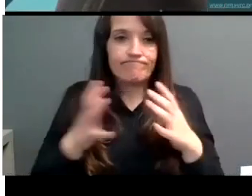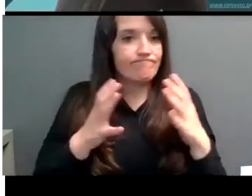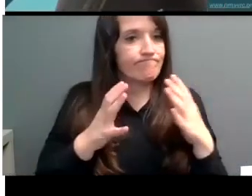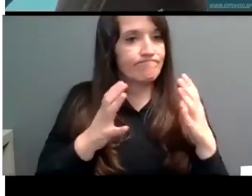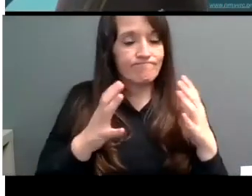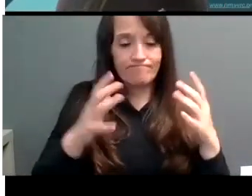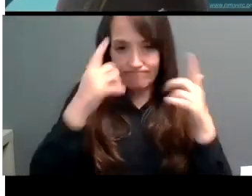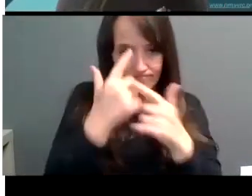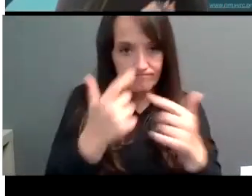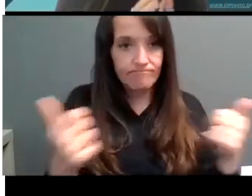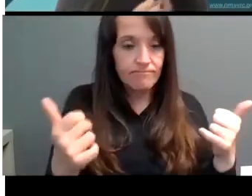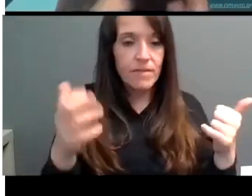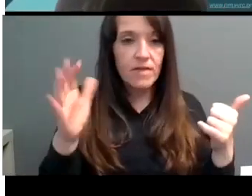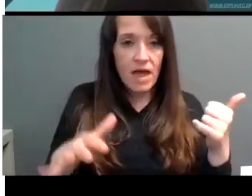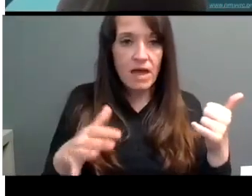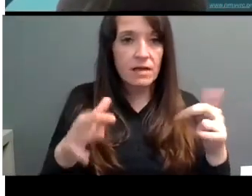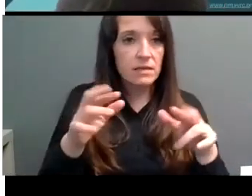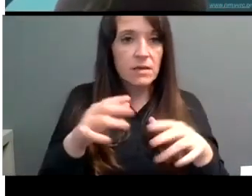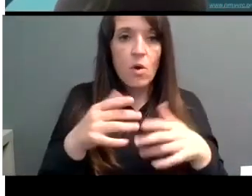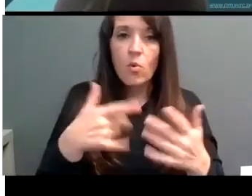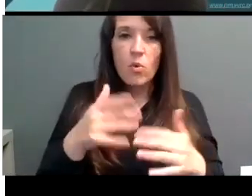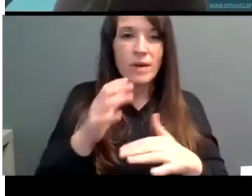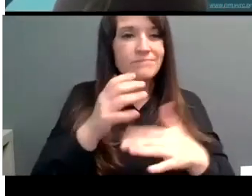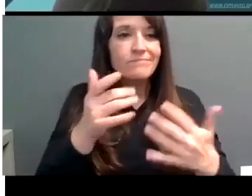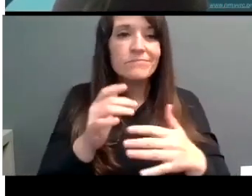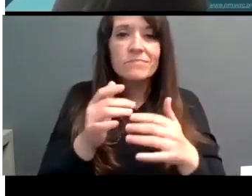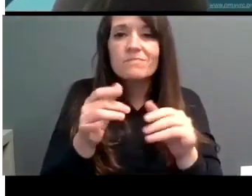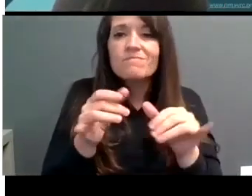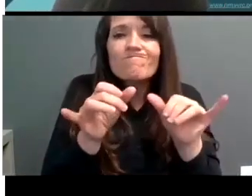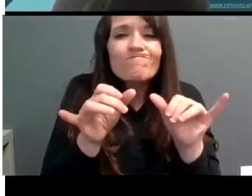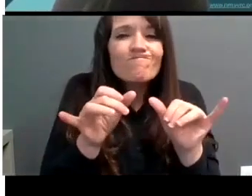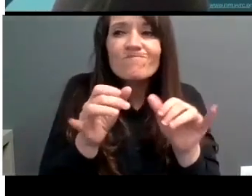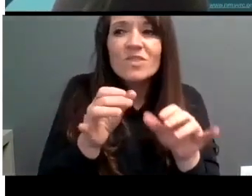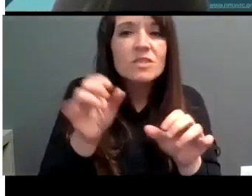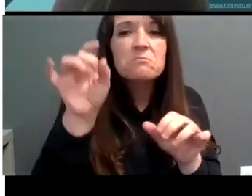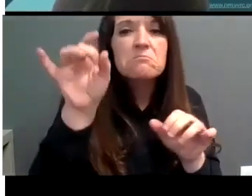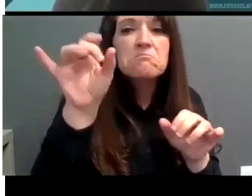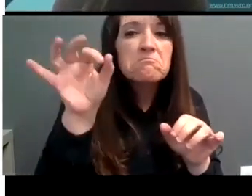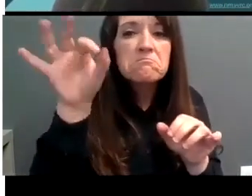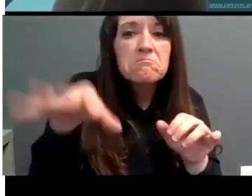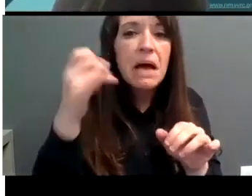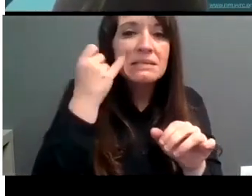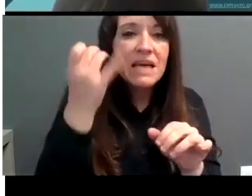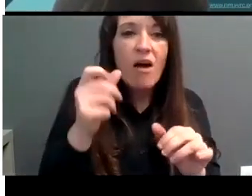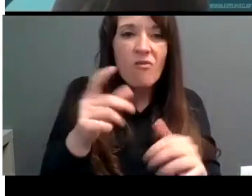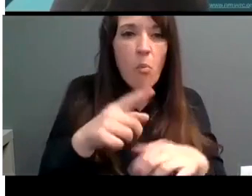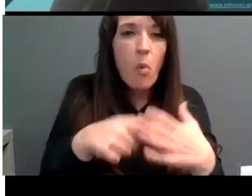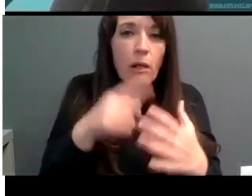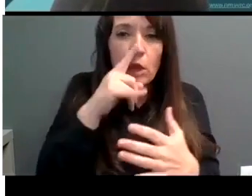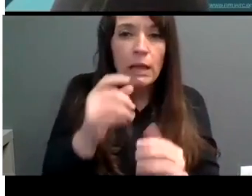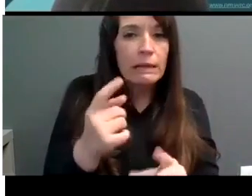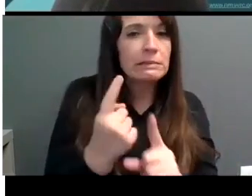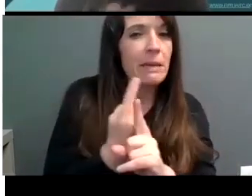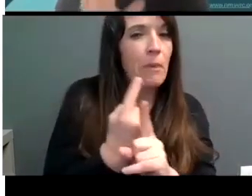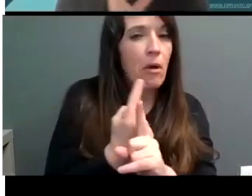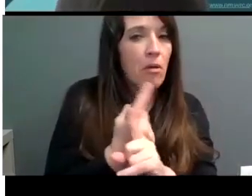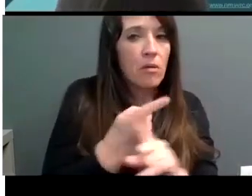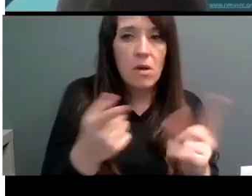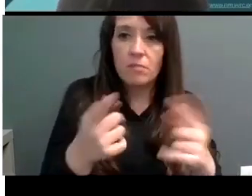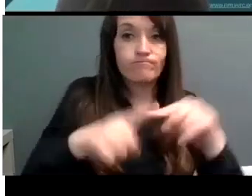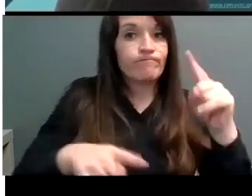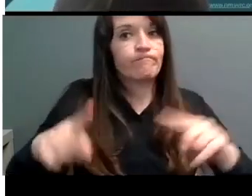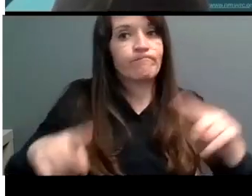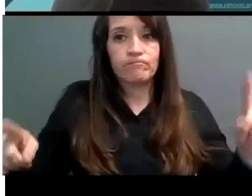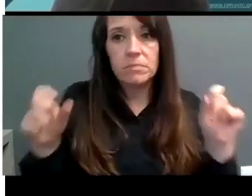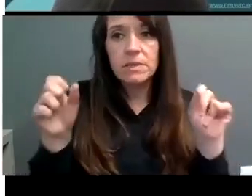order to give a typical timeline or path for people. To talk first about this response phase, so we're not